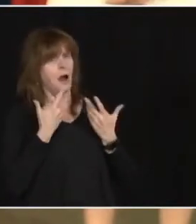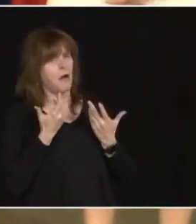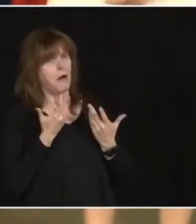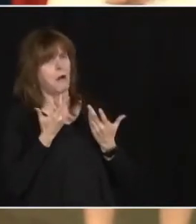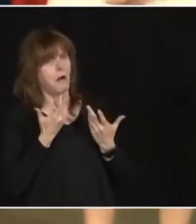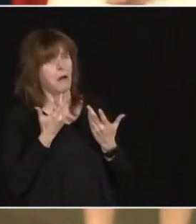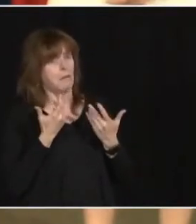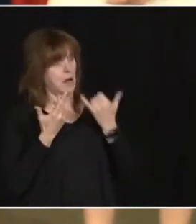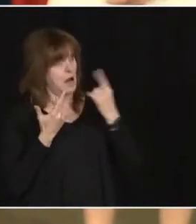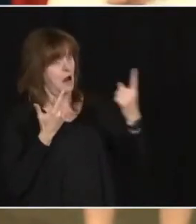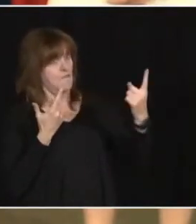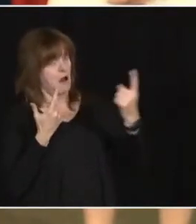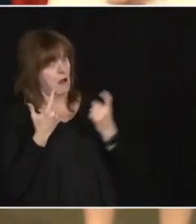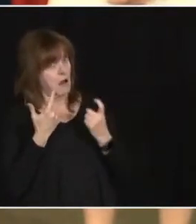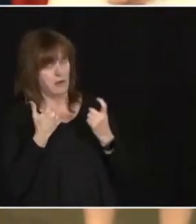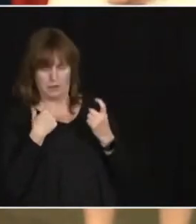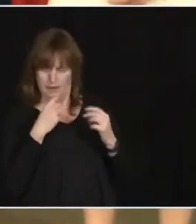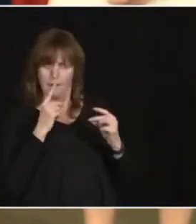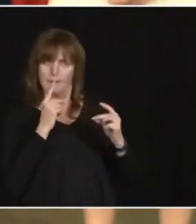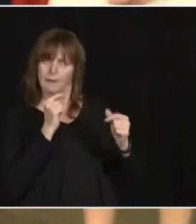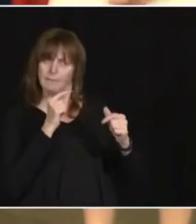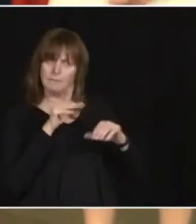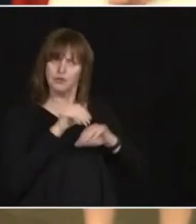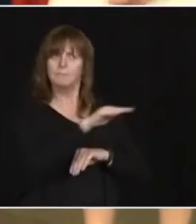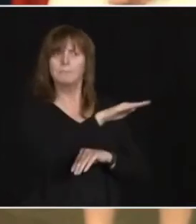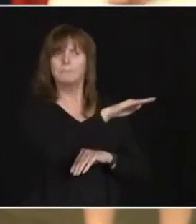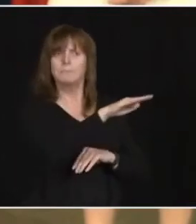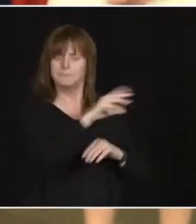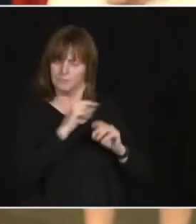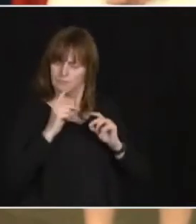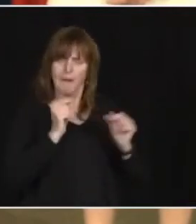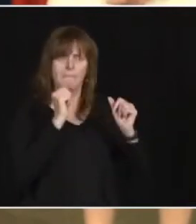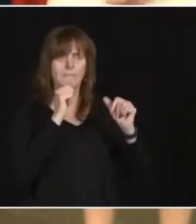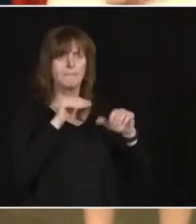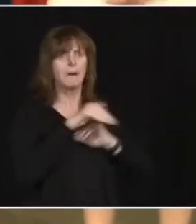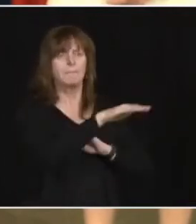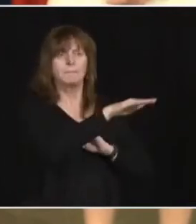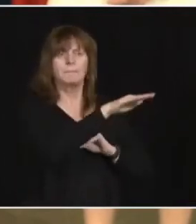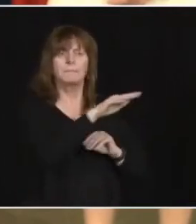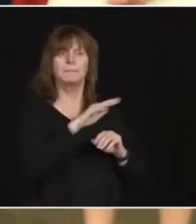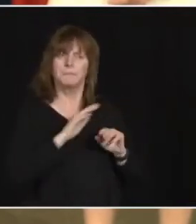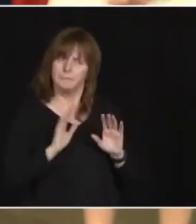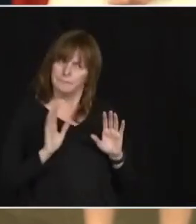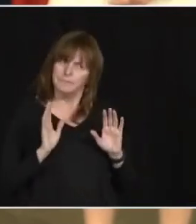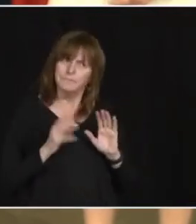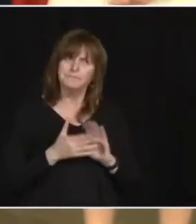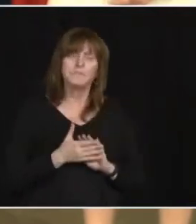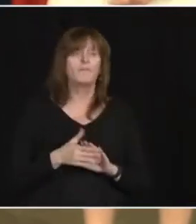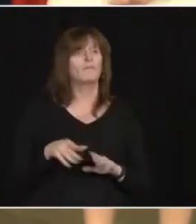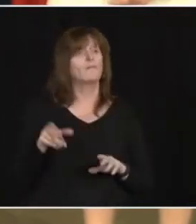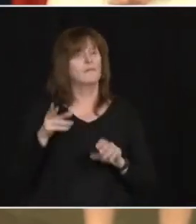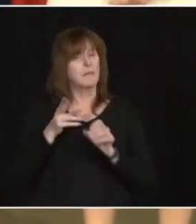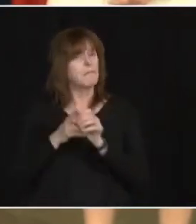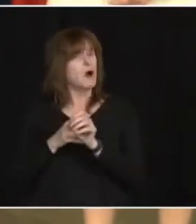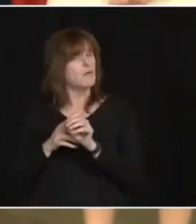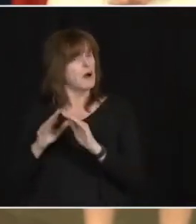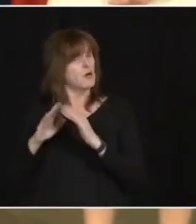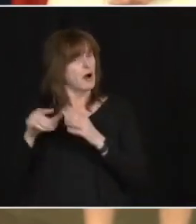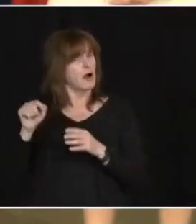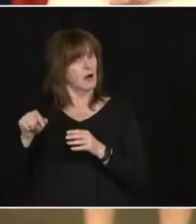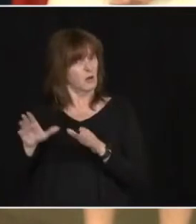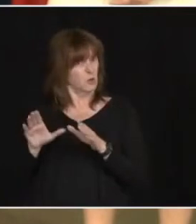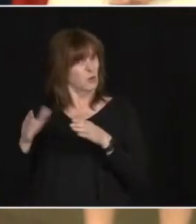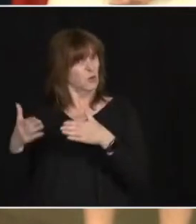need PPEs. We're going to have it over there immediately for them. And Participation House, similar